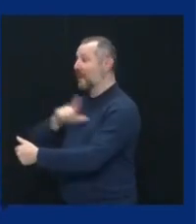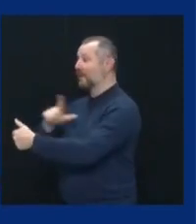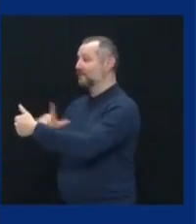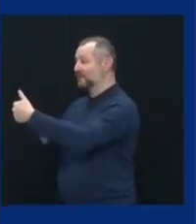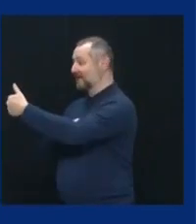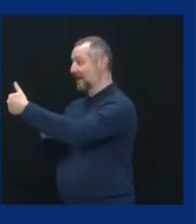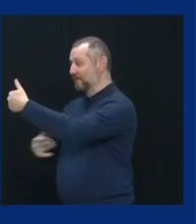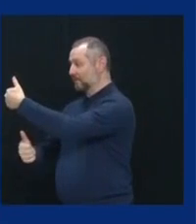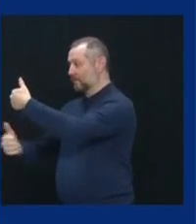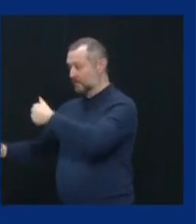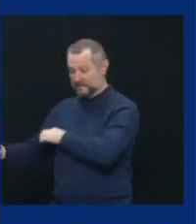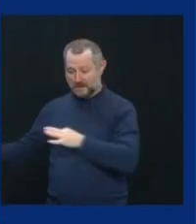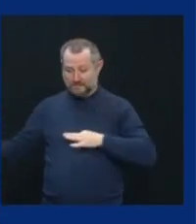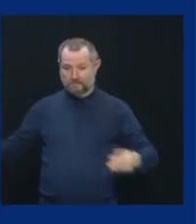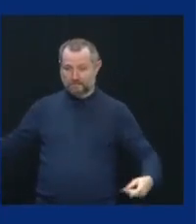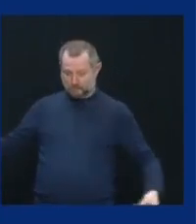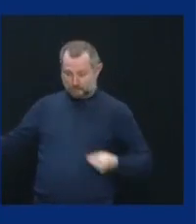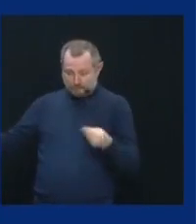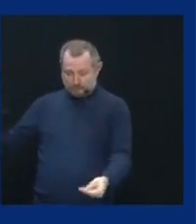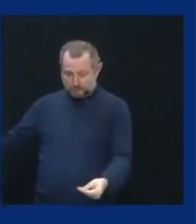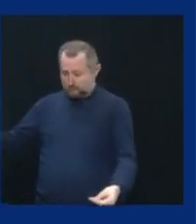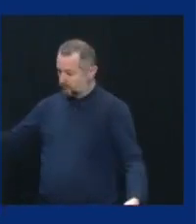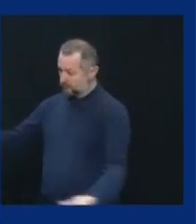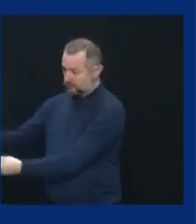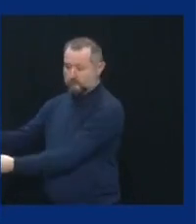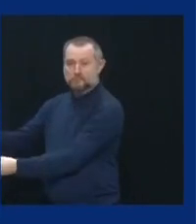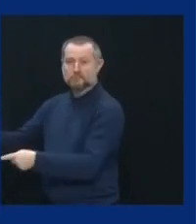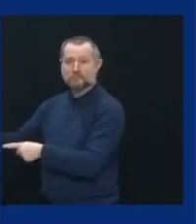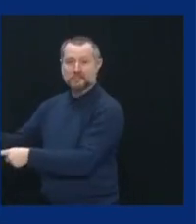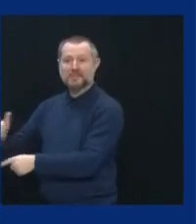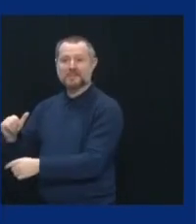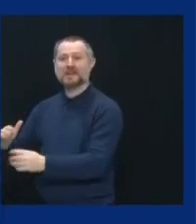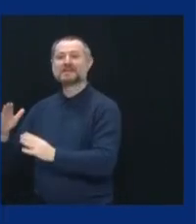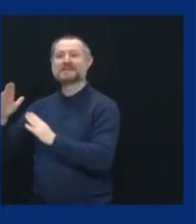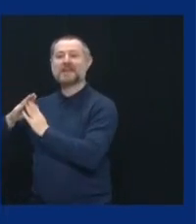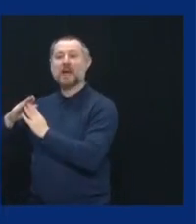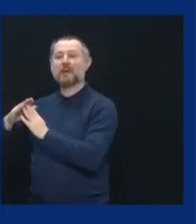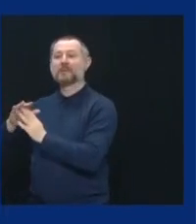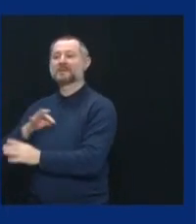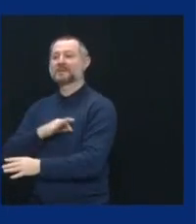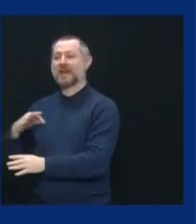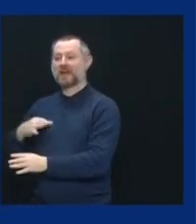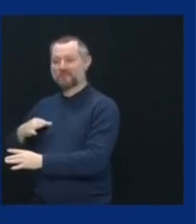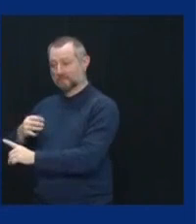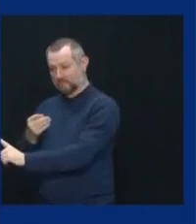legislative staff was told, top legislative staff was told.